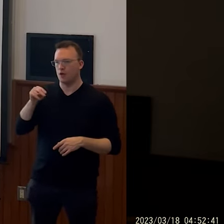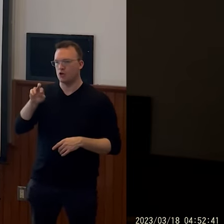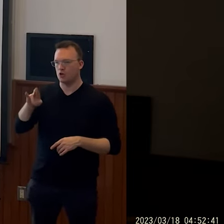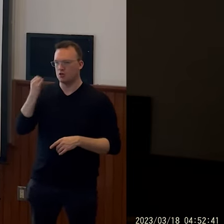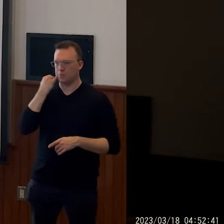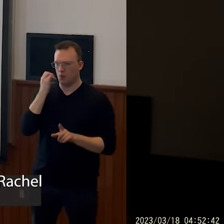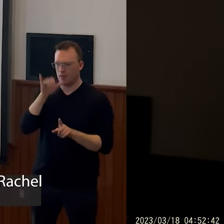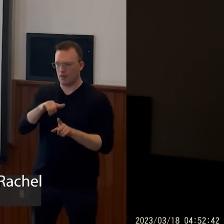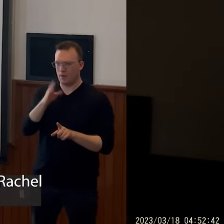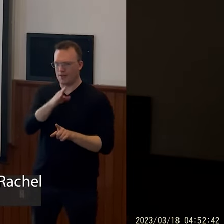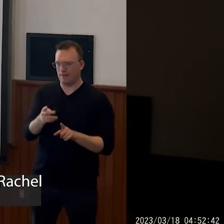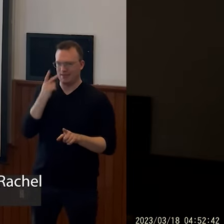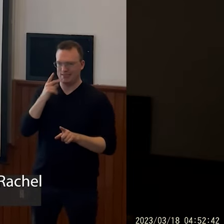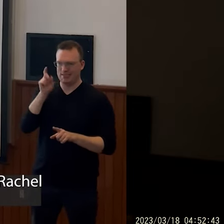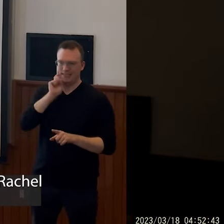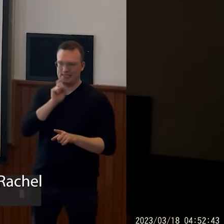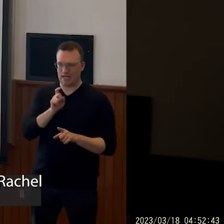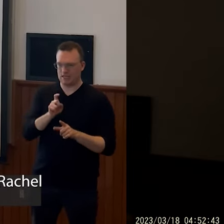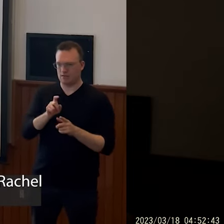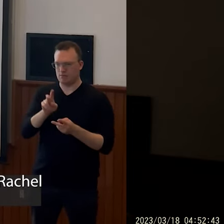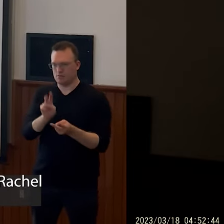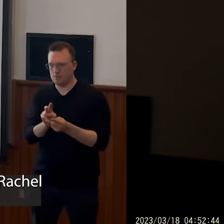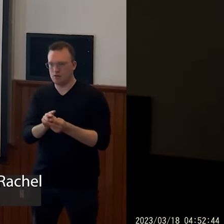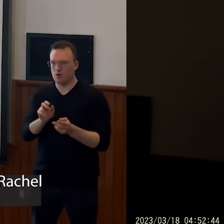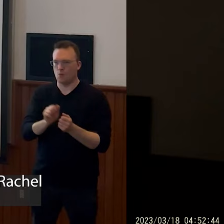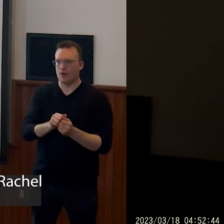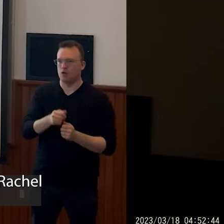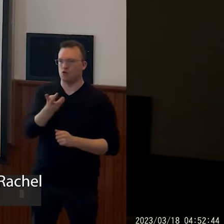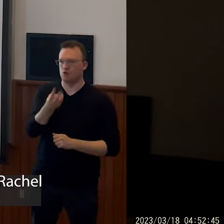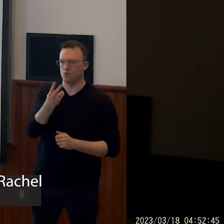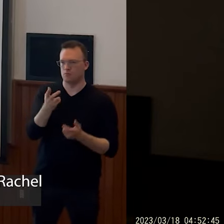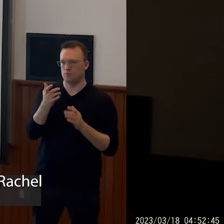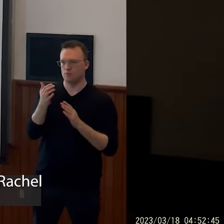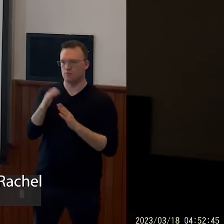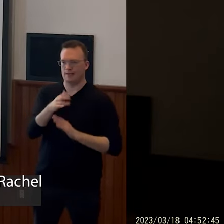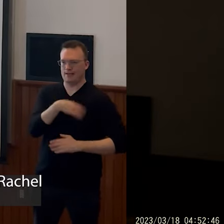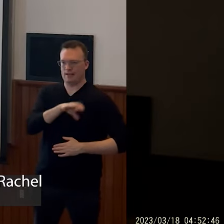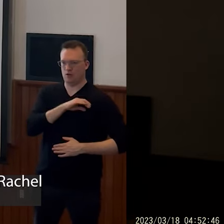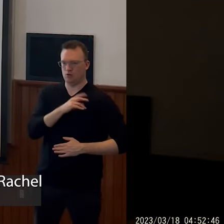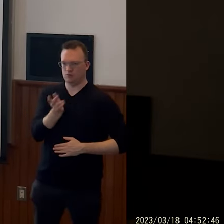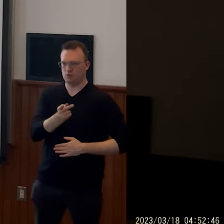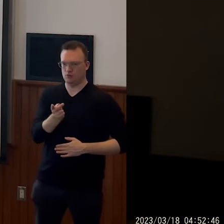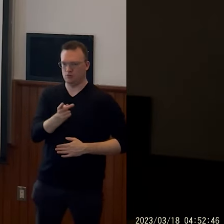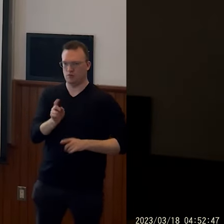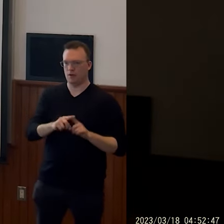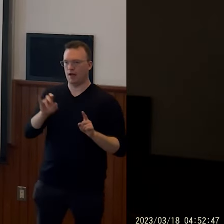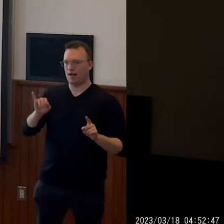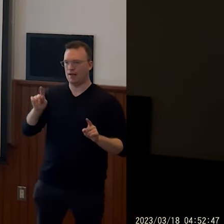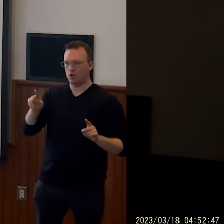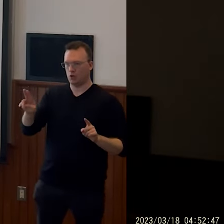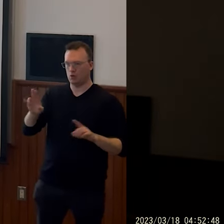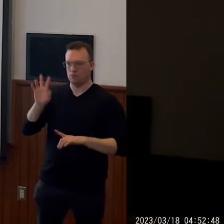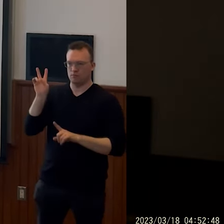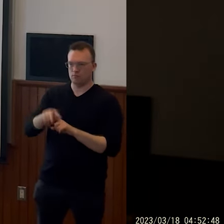never really see sex between Deca and Rachel. And IKU actually